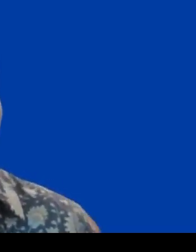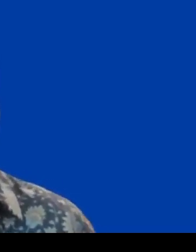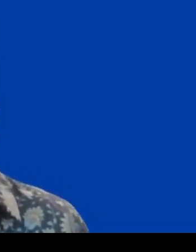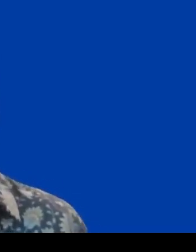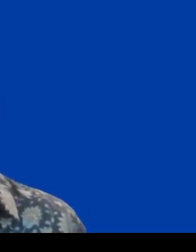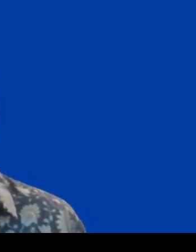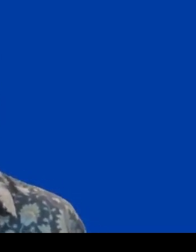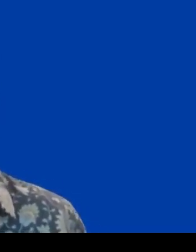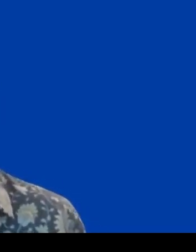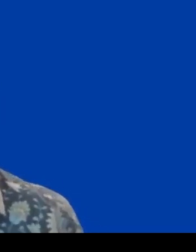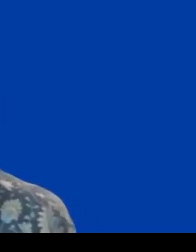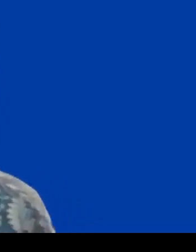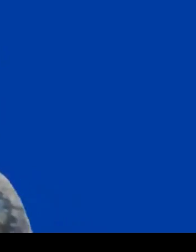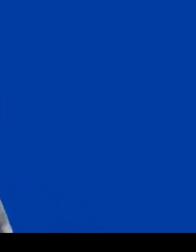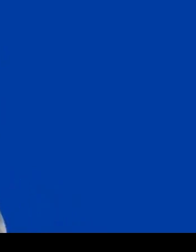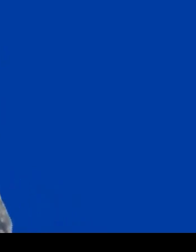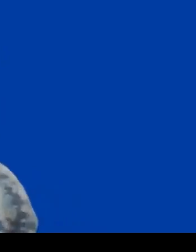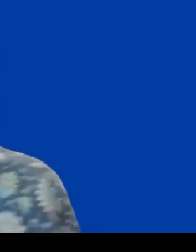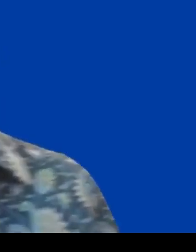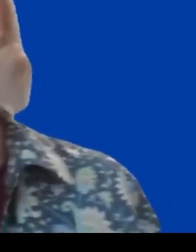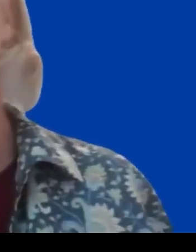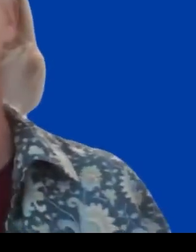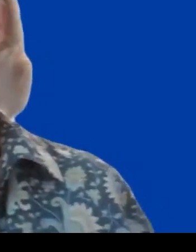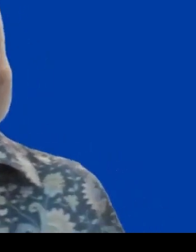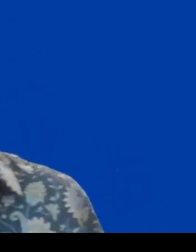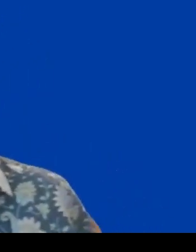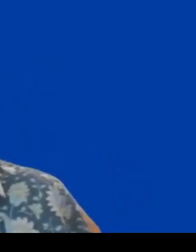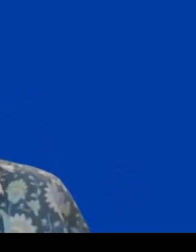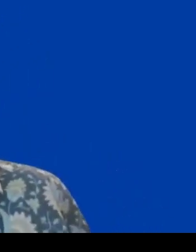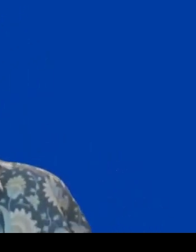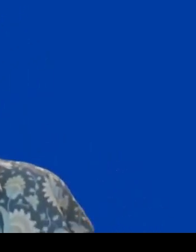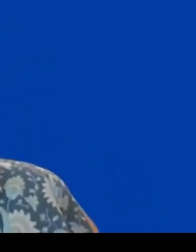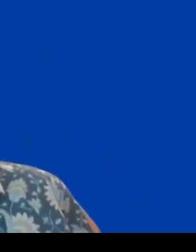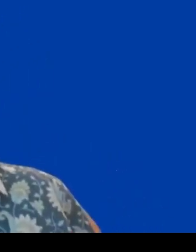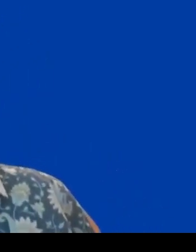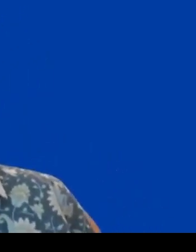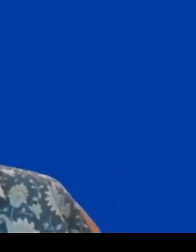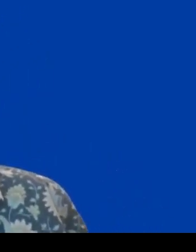And at any time, you may send an email to engage,